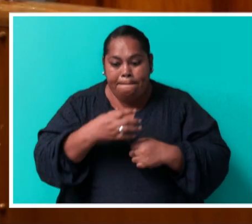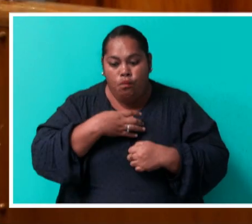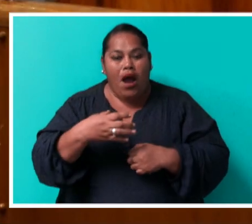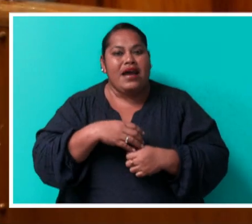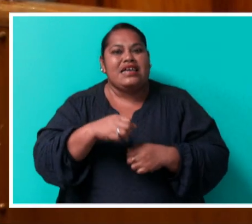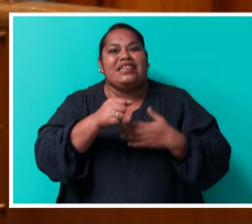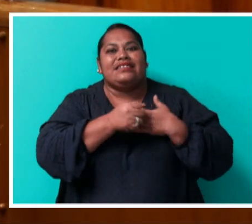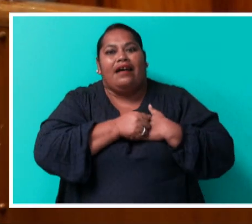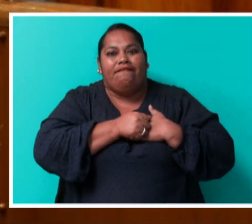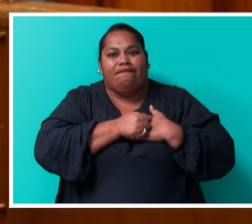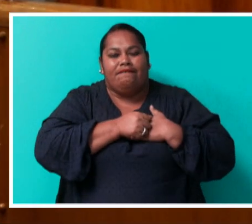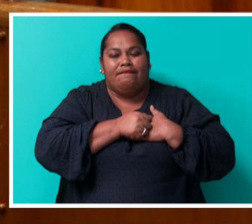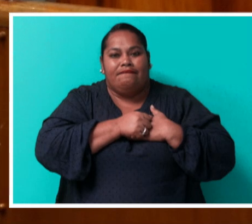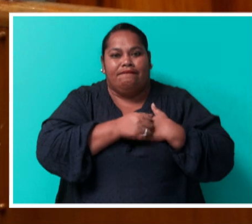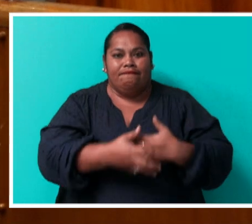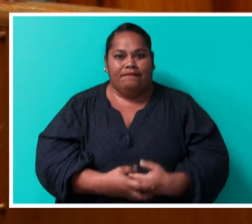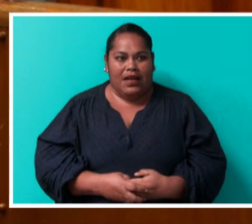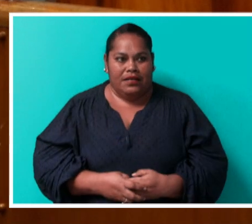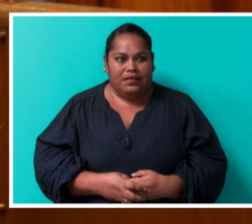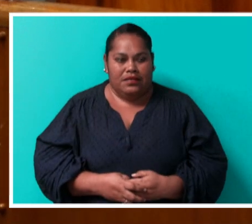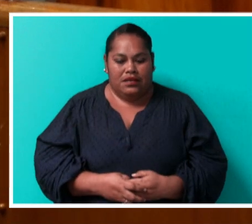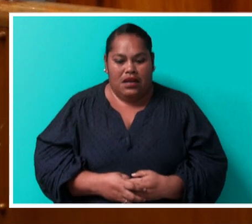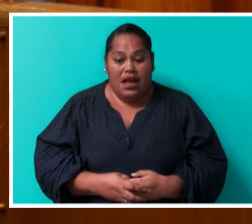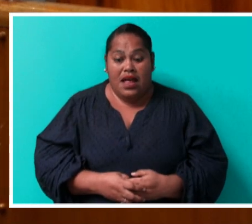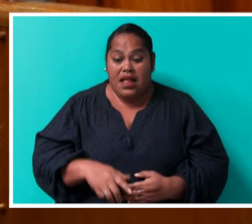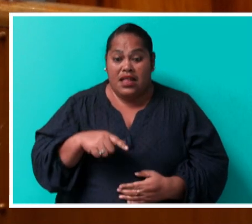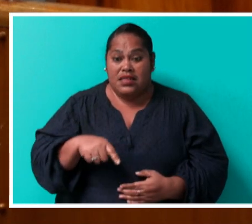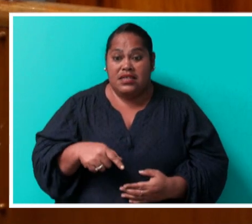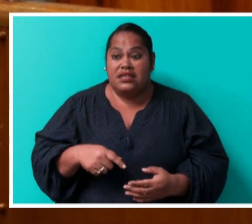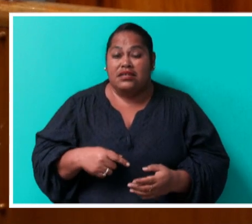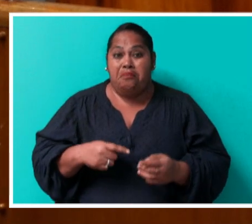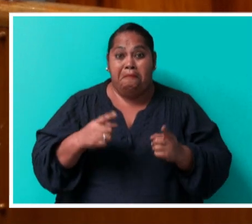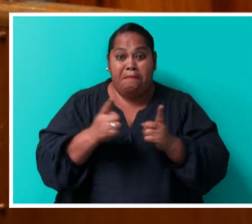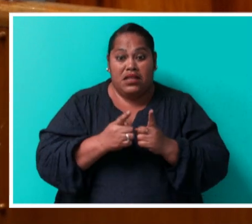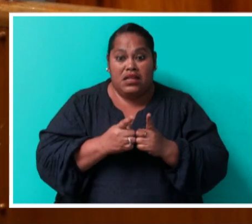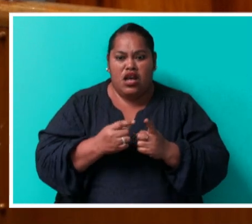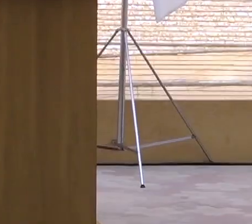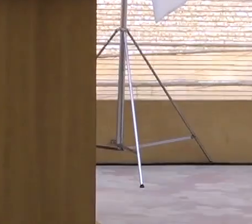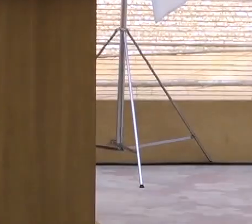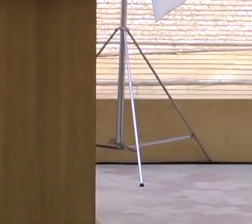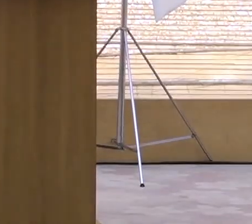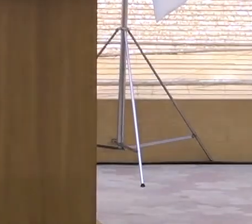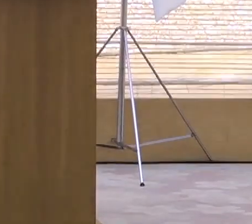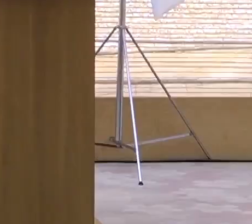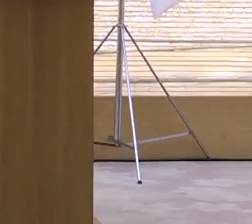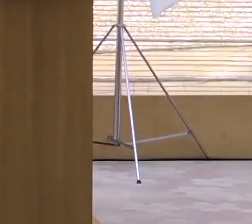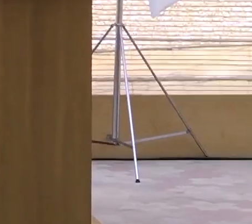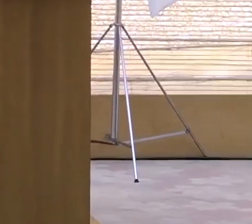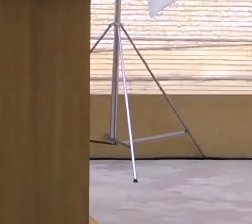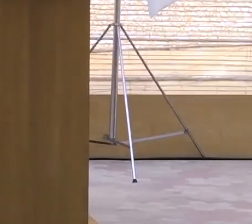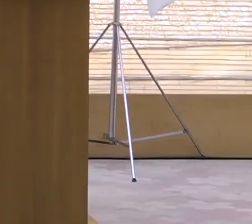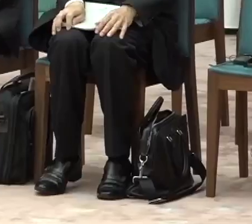Speaker, this bilateral meeting provided an opportunity for both countries to address